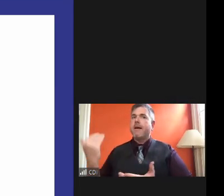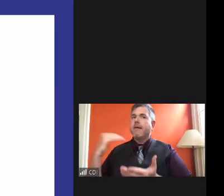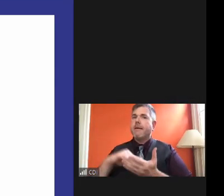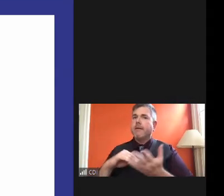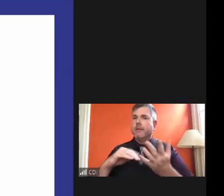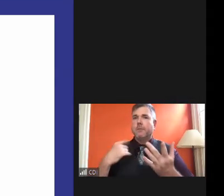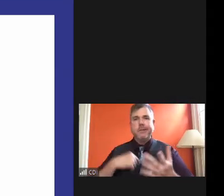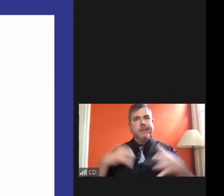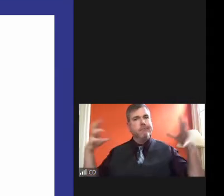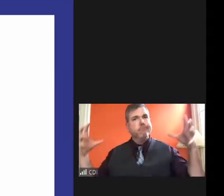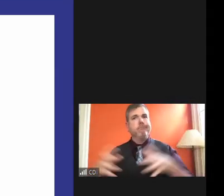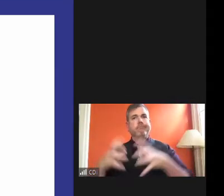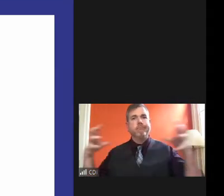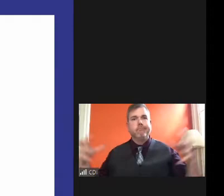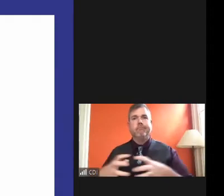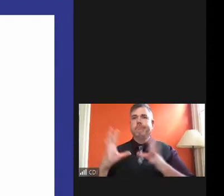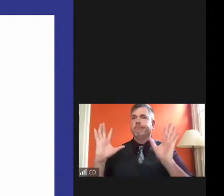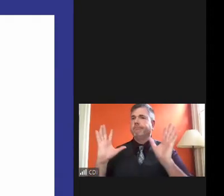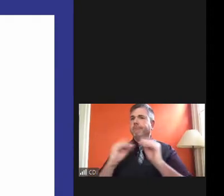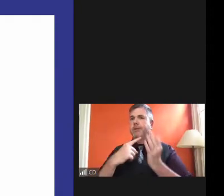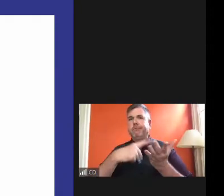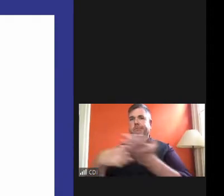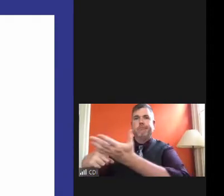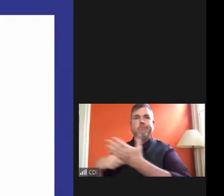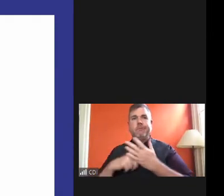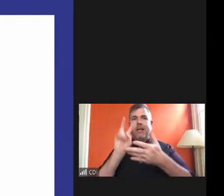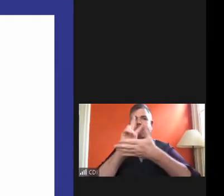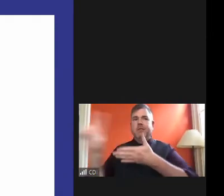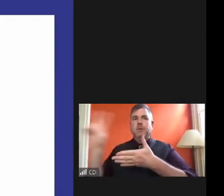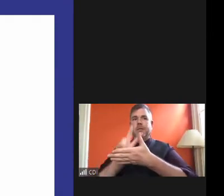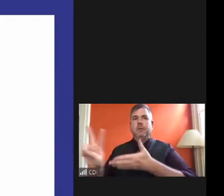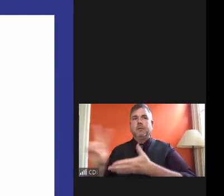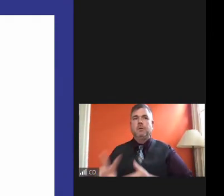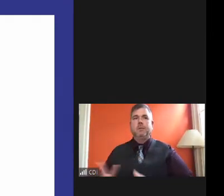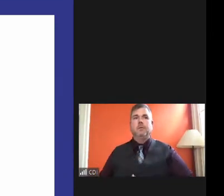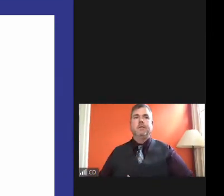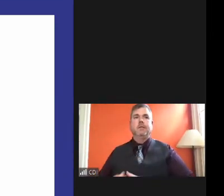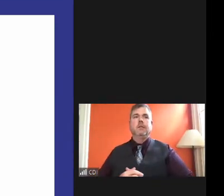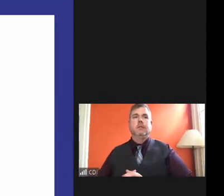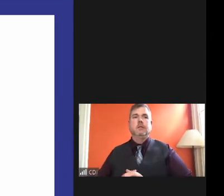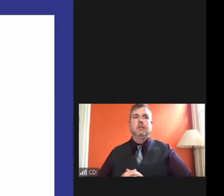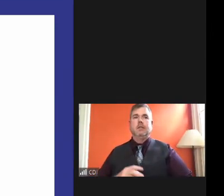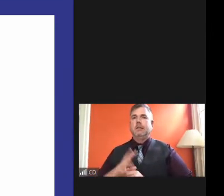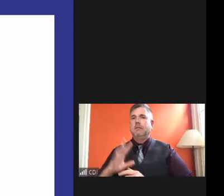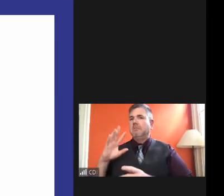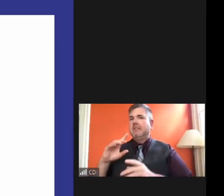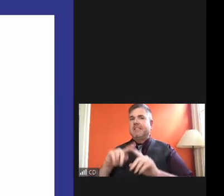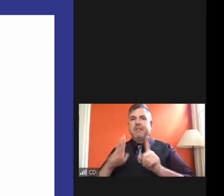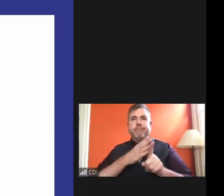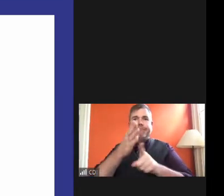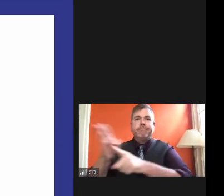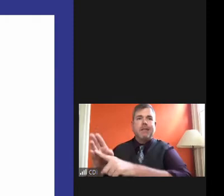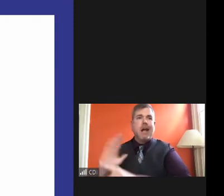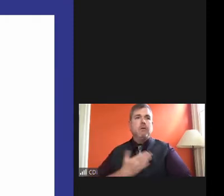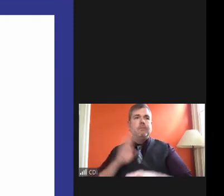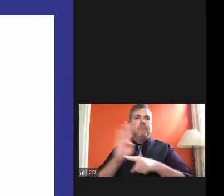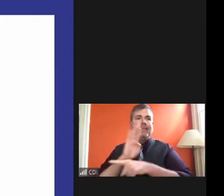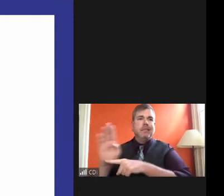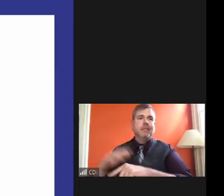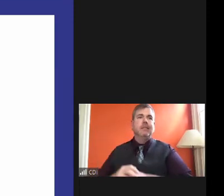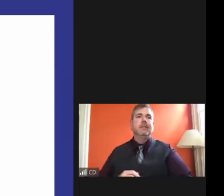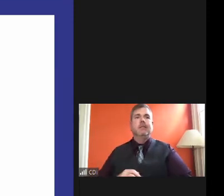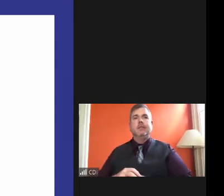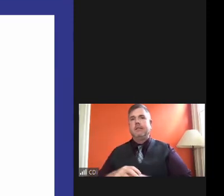the economy. And at this point, because of where our indicators are, this effort's paused